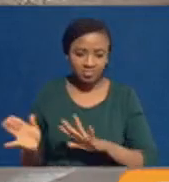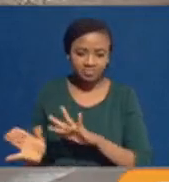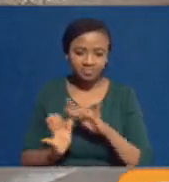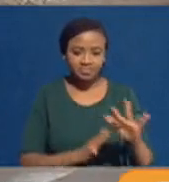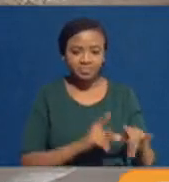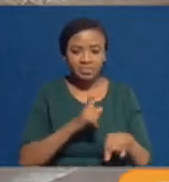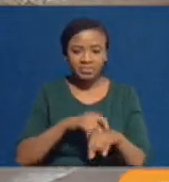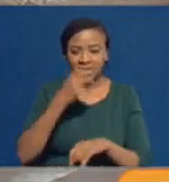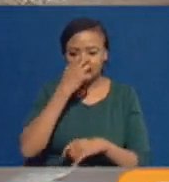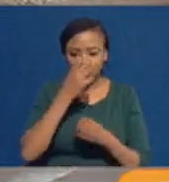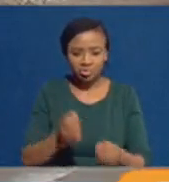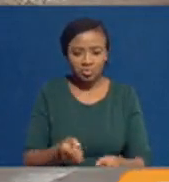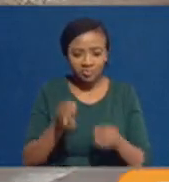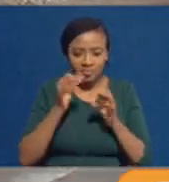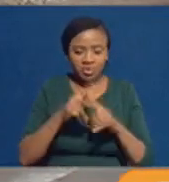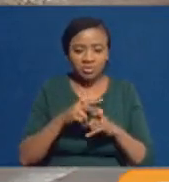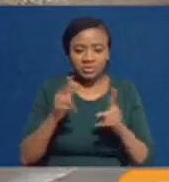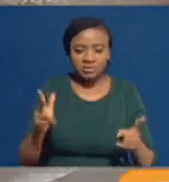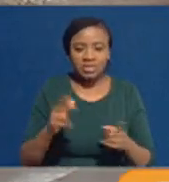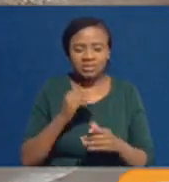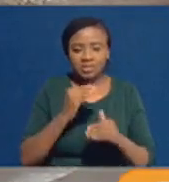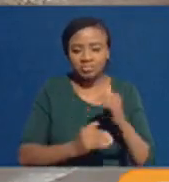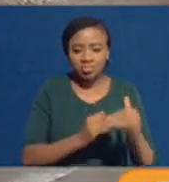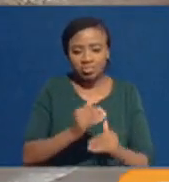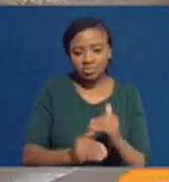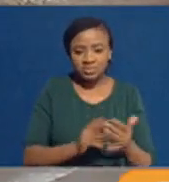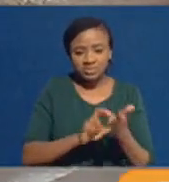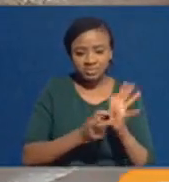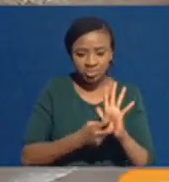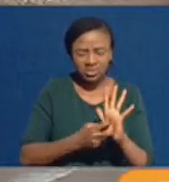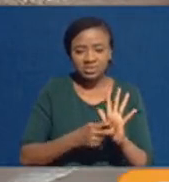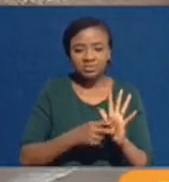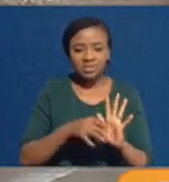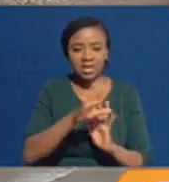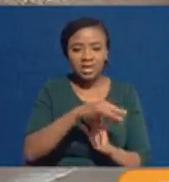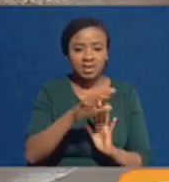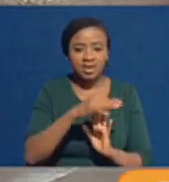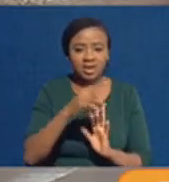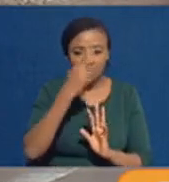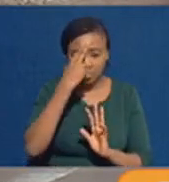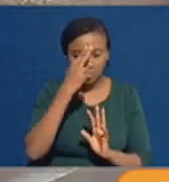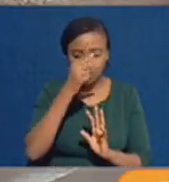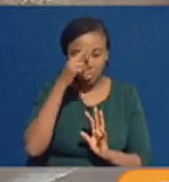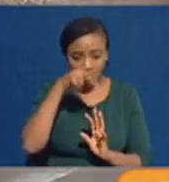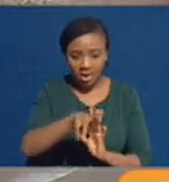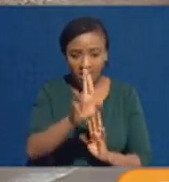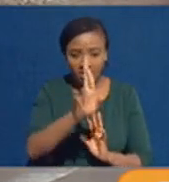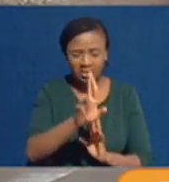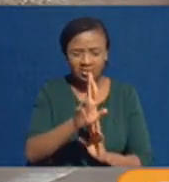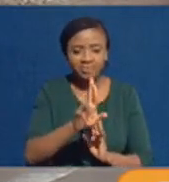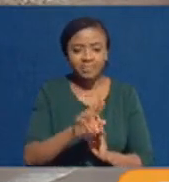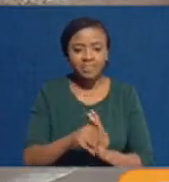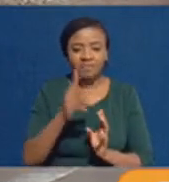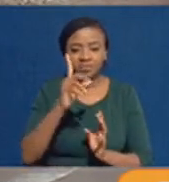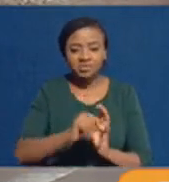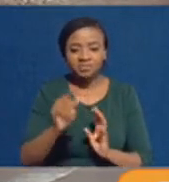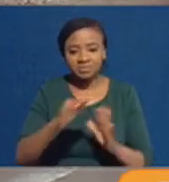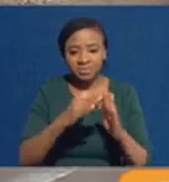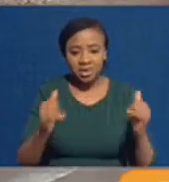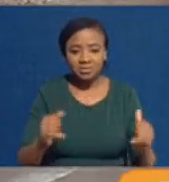When President Ruto officially commissioned an affordable housing project in Ongata Rongai, Kajiado County in October this year, he made special